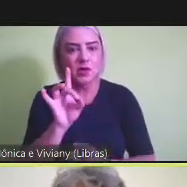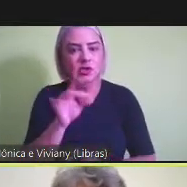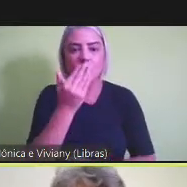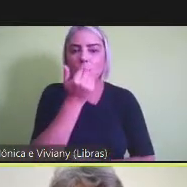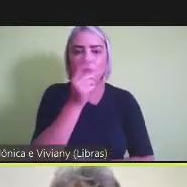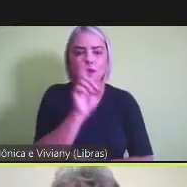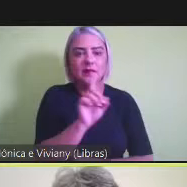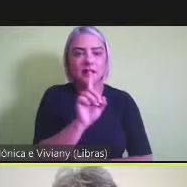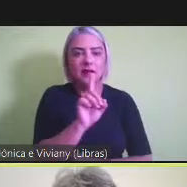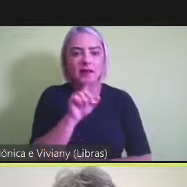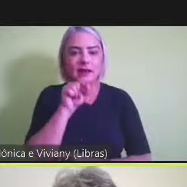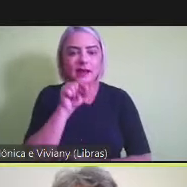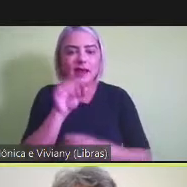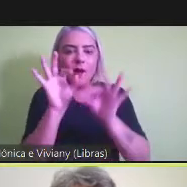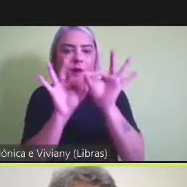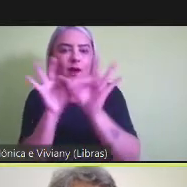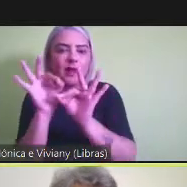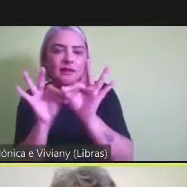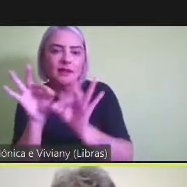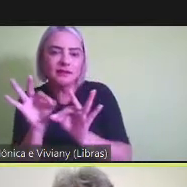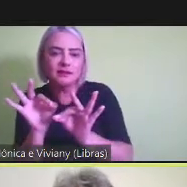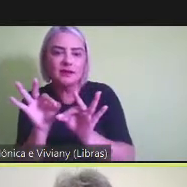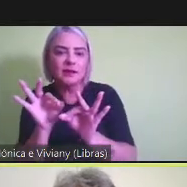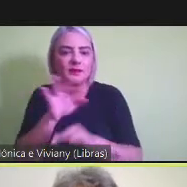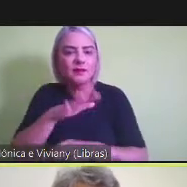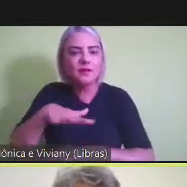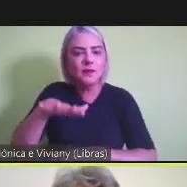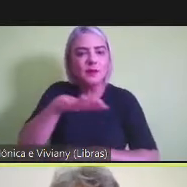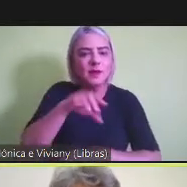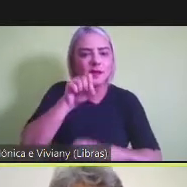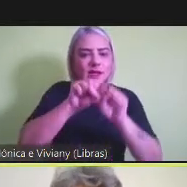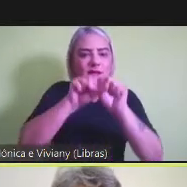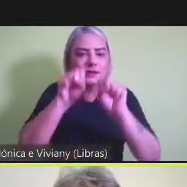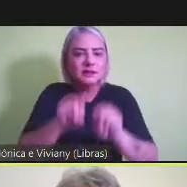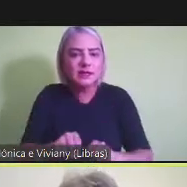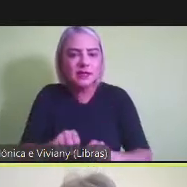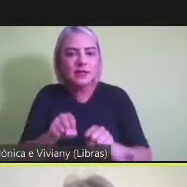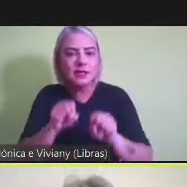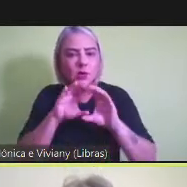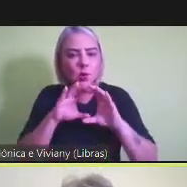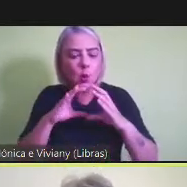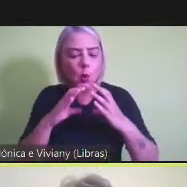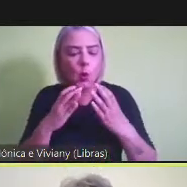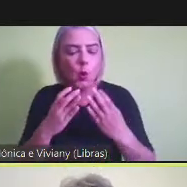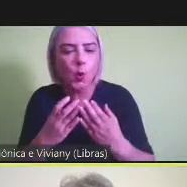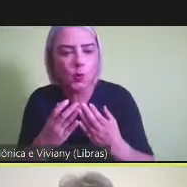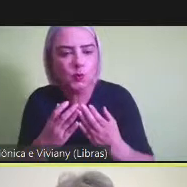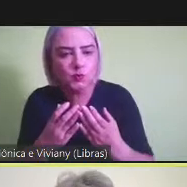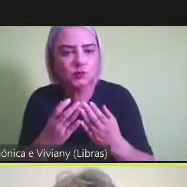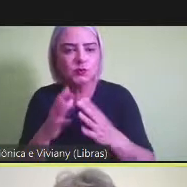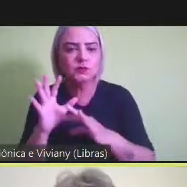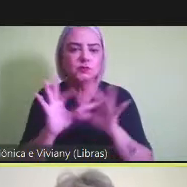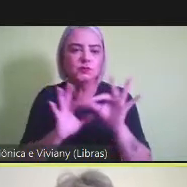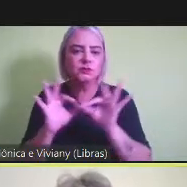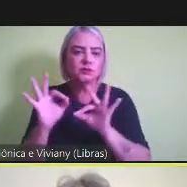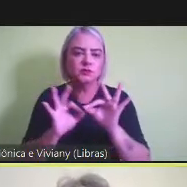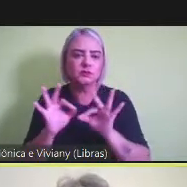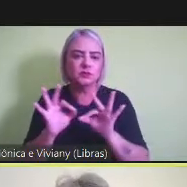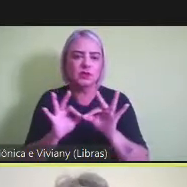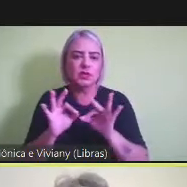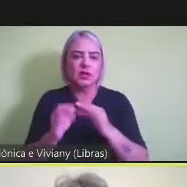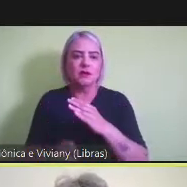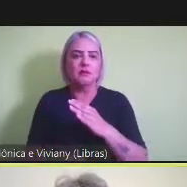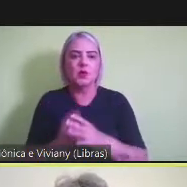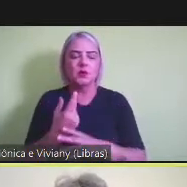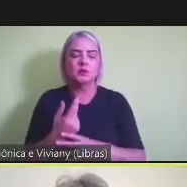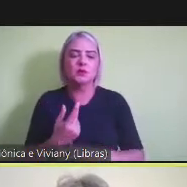of hunger in a social symptom. It's this is within the system. It's in this group, the organization